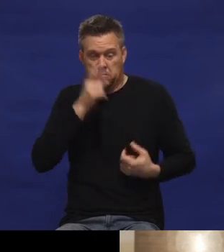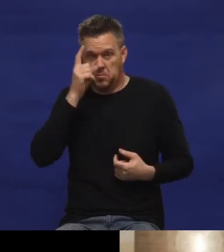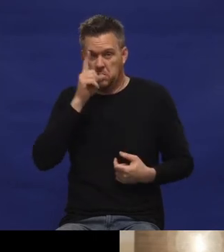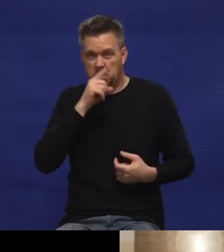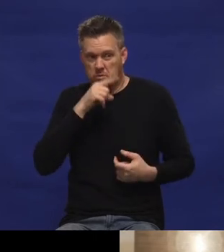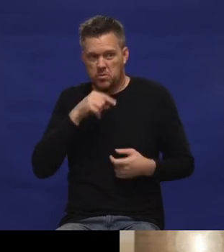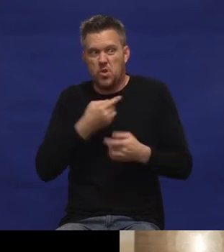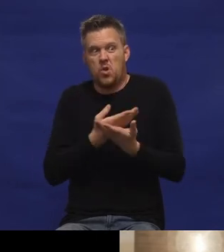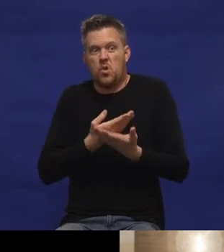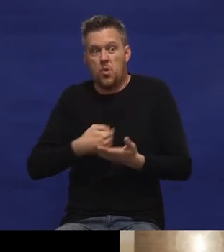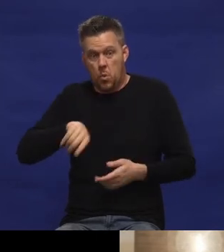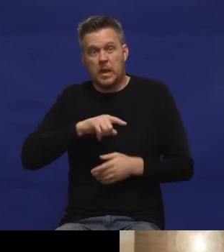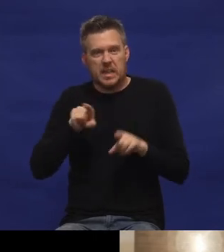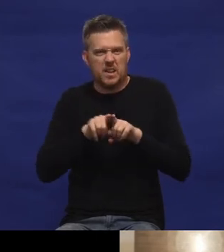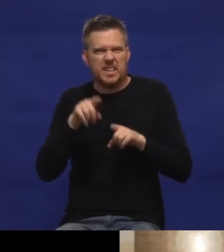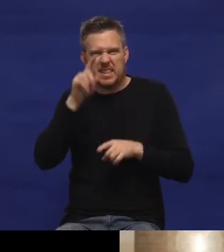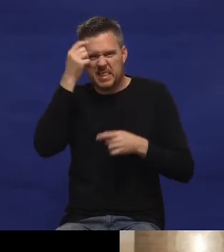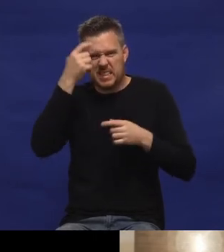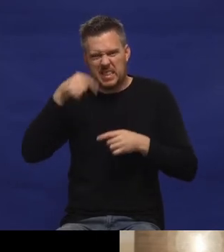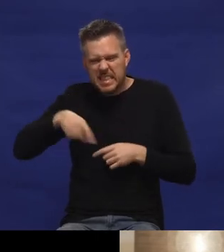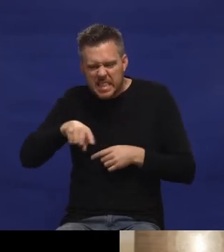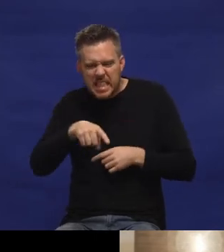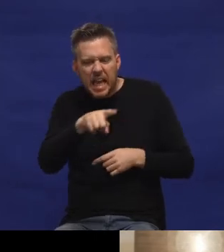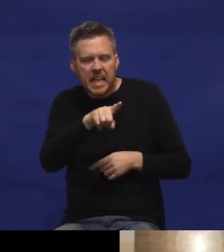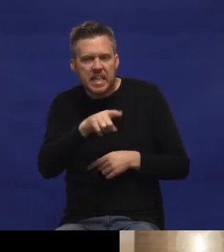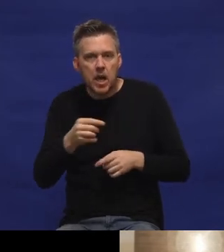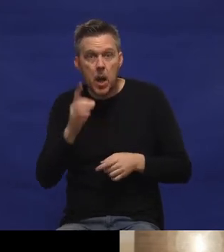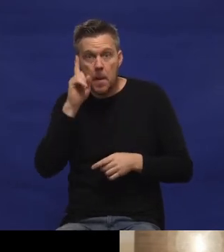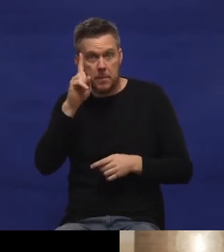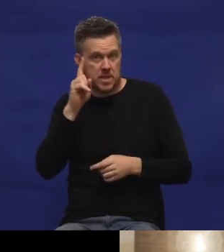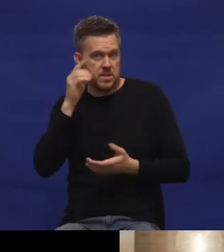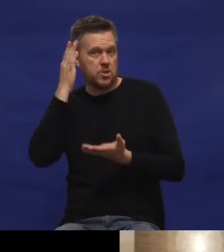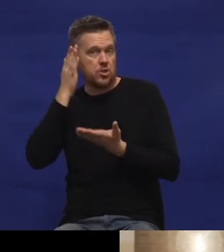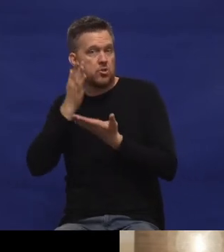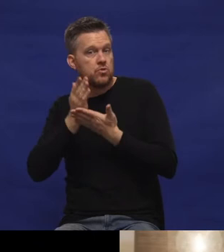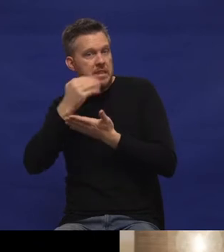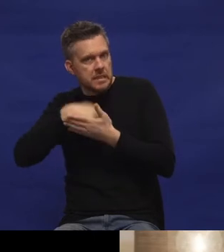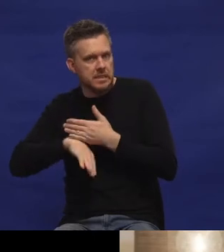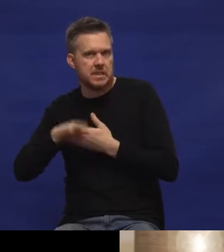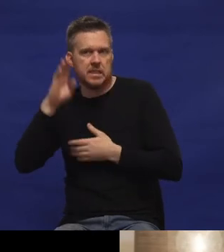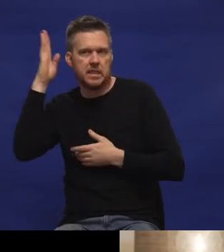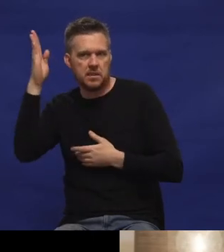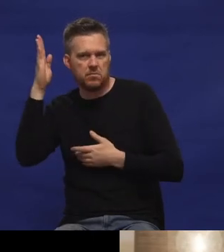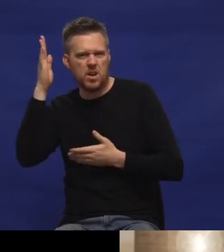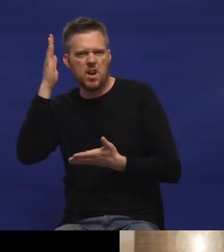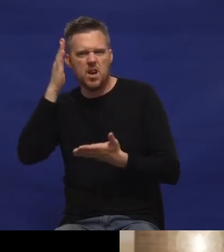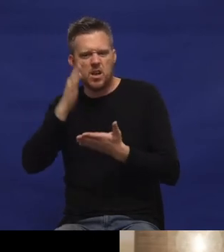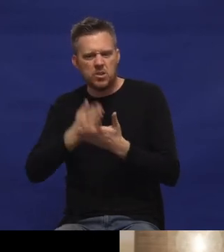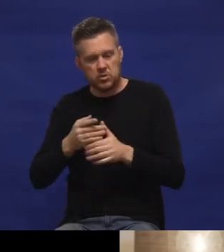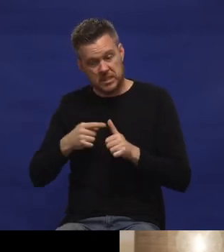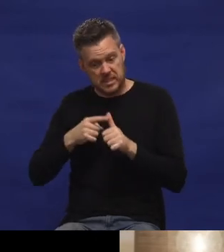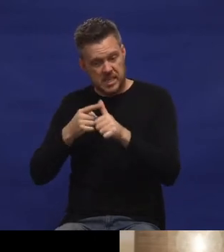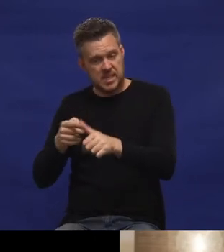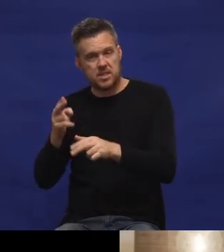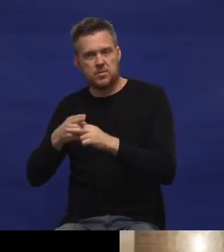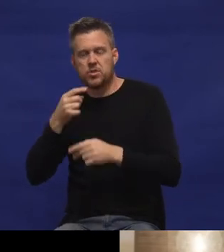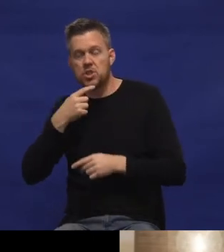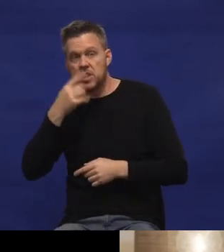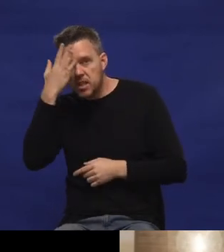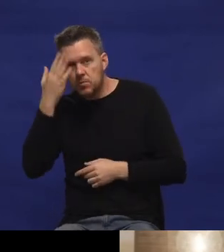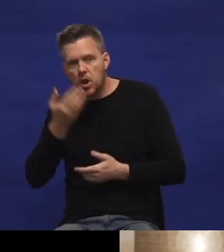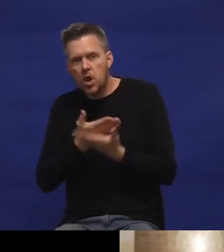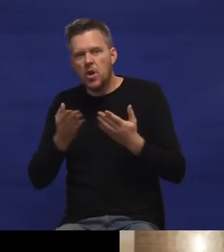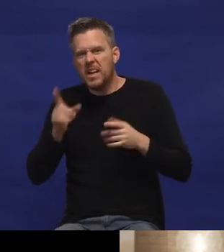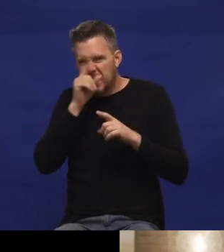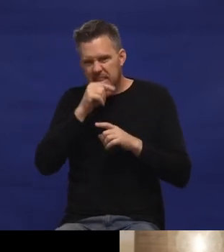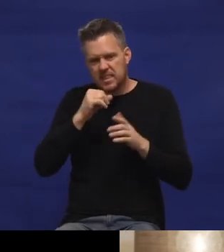snake. But when we trust in him, and trust is the antidote for shame, the good news is that we